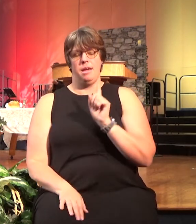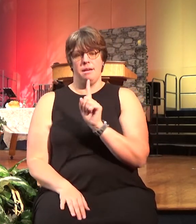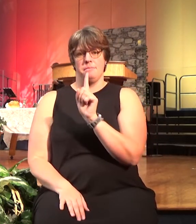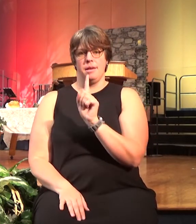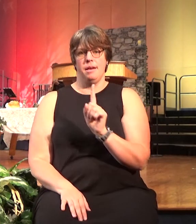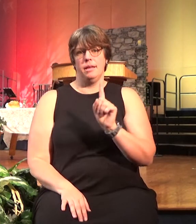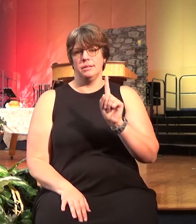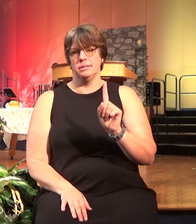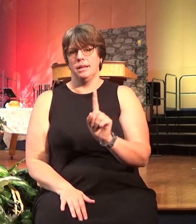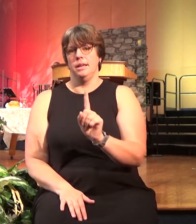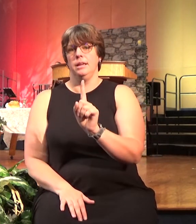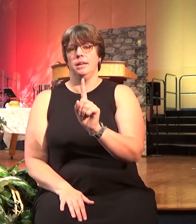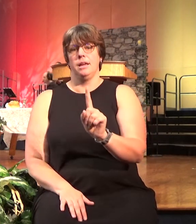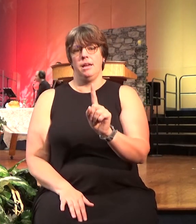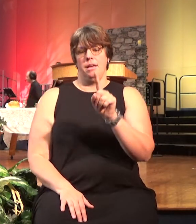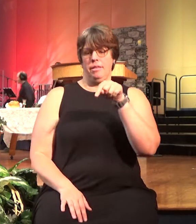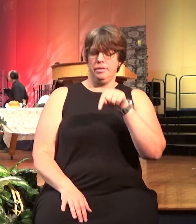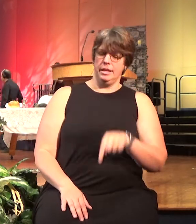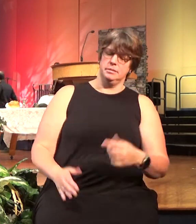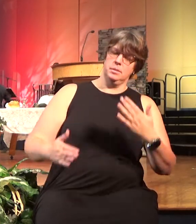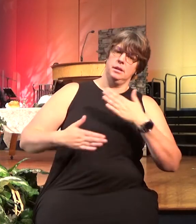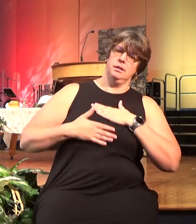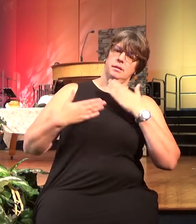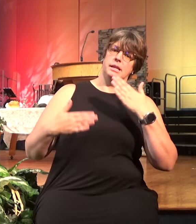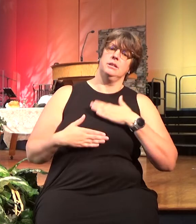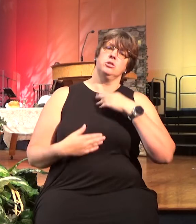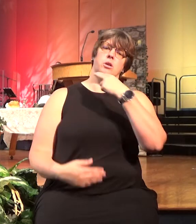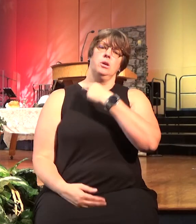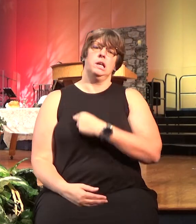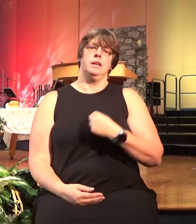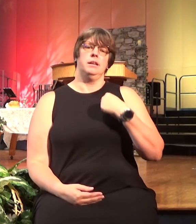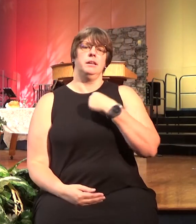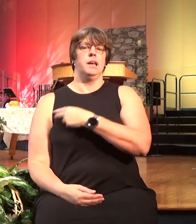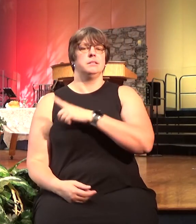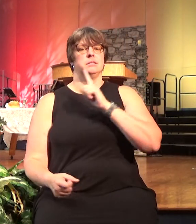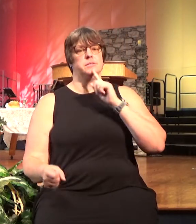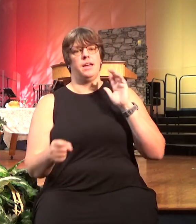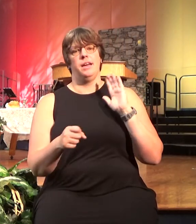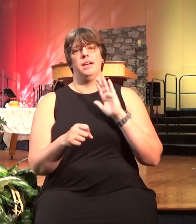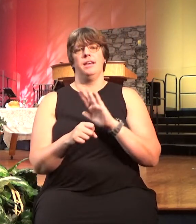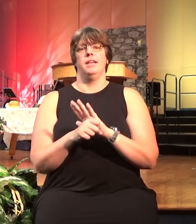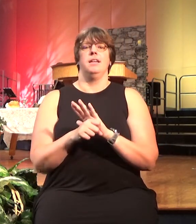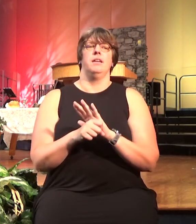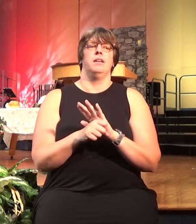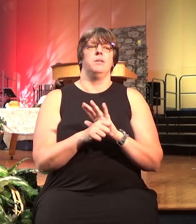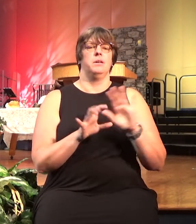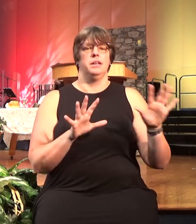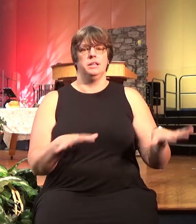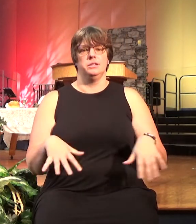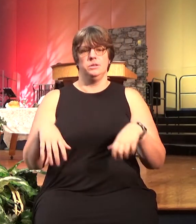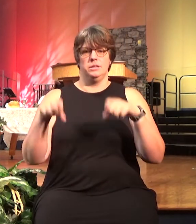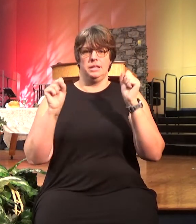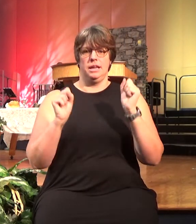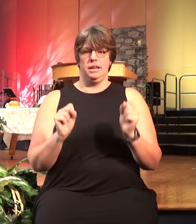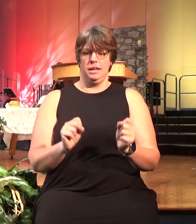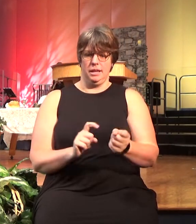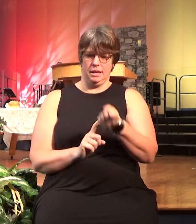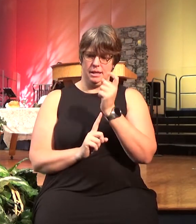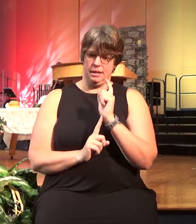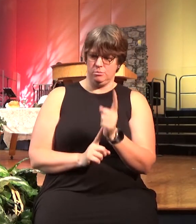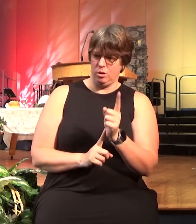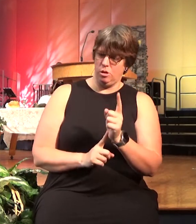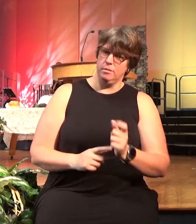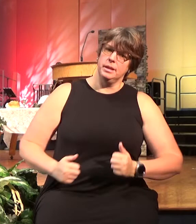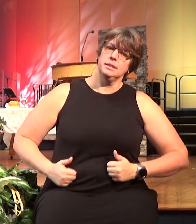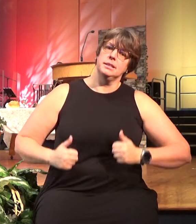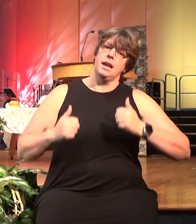forth, empowering all aspects of our life to shine forth the glory of the Spirit within as we soar free